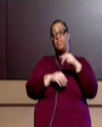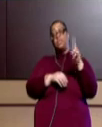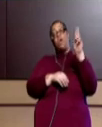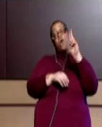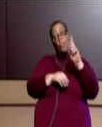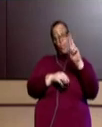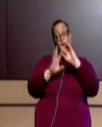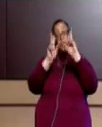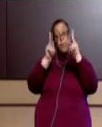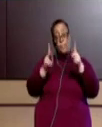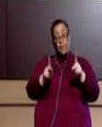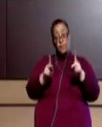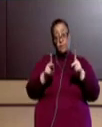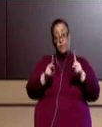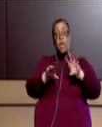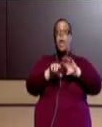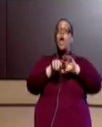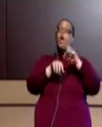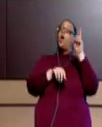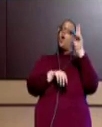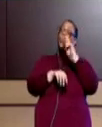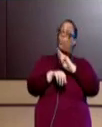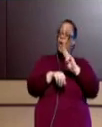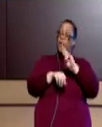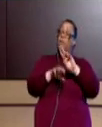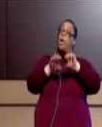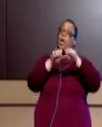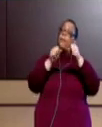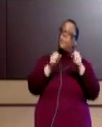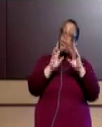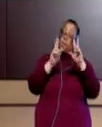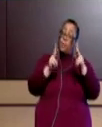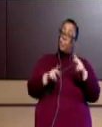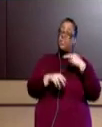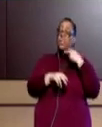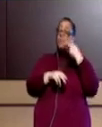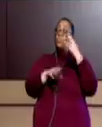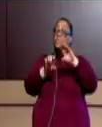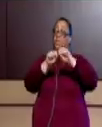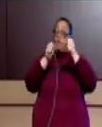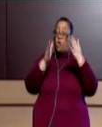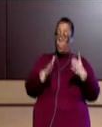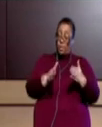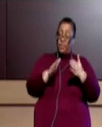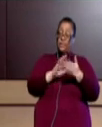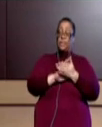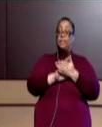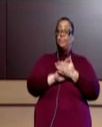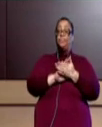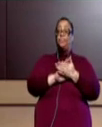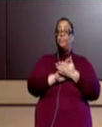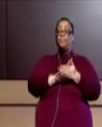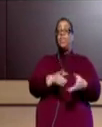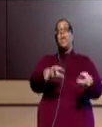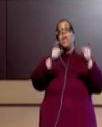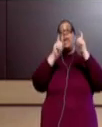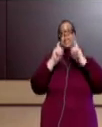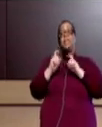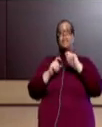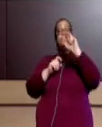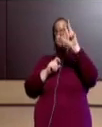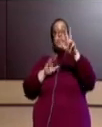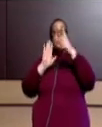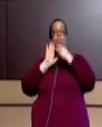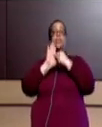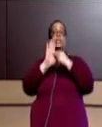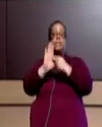person. She is a regular broken person. And we're seeing our brokenness. So, and it's face to face in front of us. Give me three signs